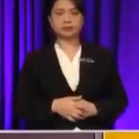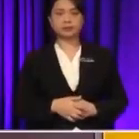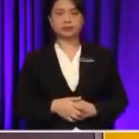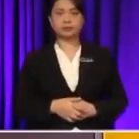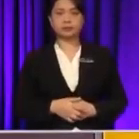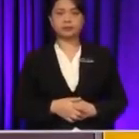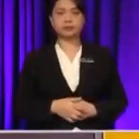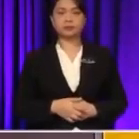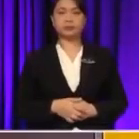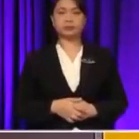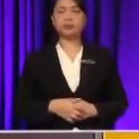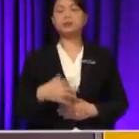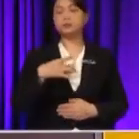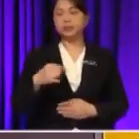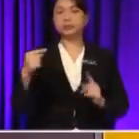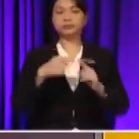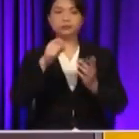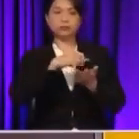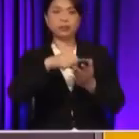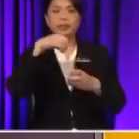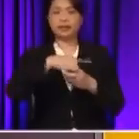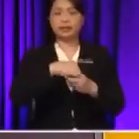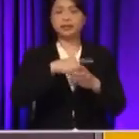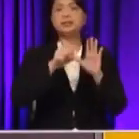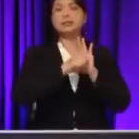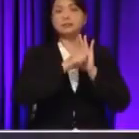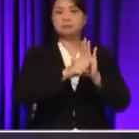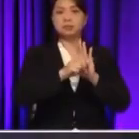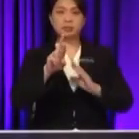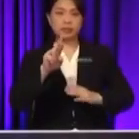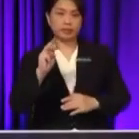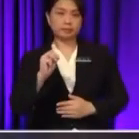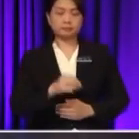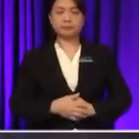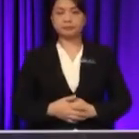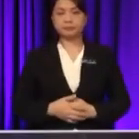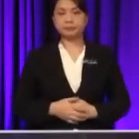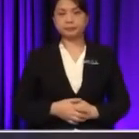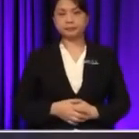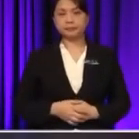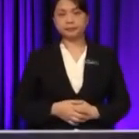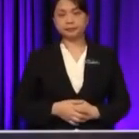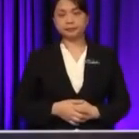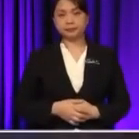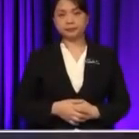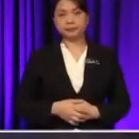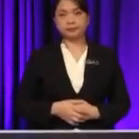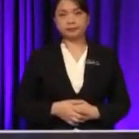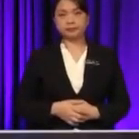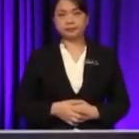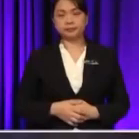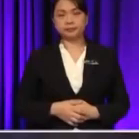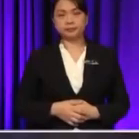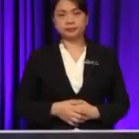symbol. With the symbol. So we know that it is actually a currency of a country. Okay. Thank you, Teacher Mira. All right. So why don't we move on to